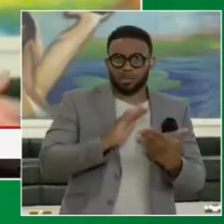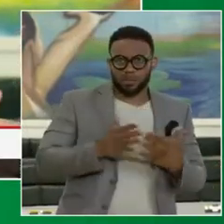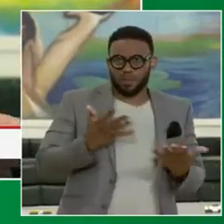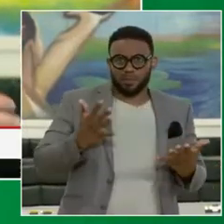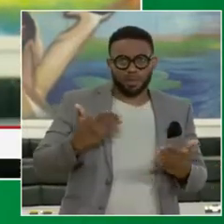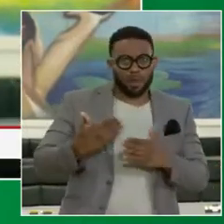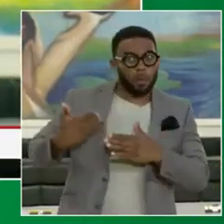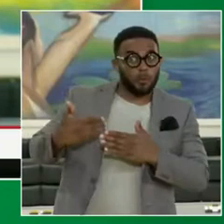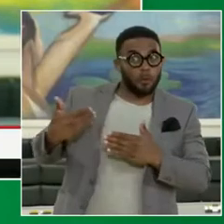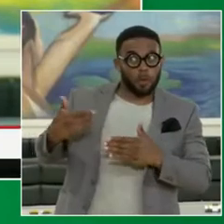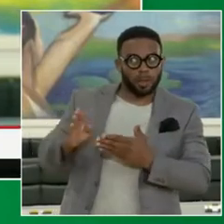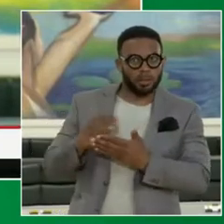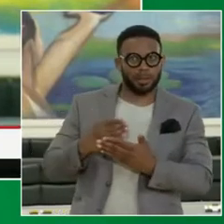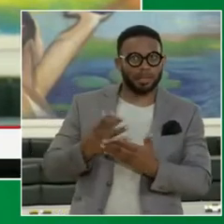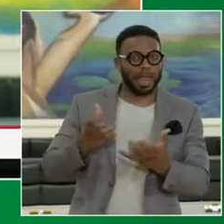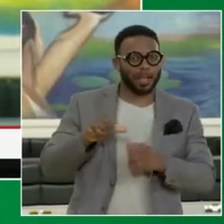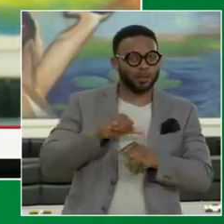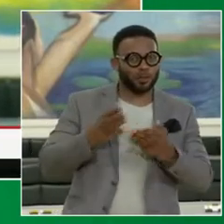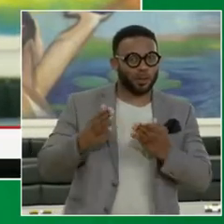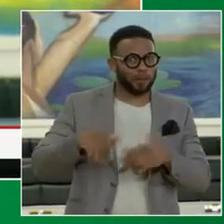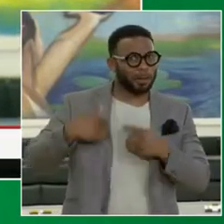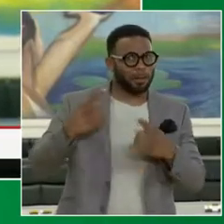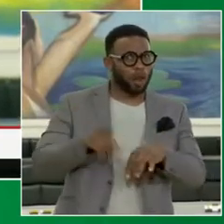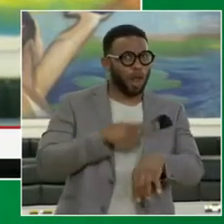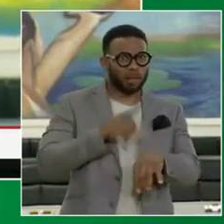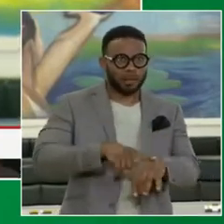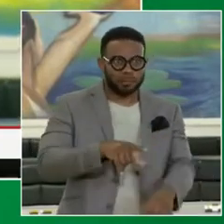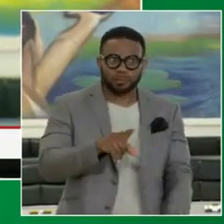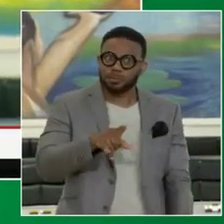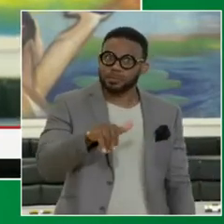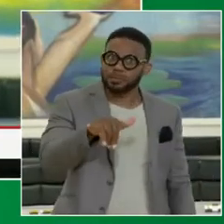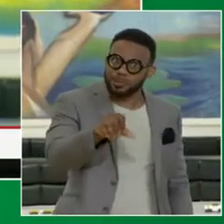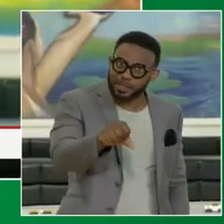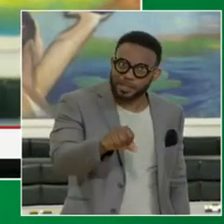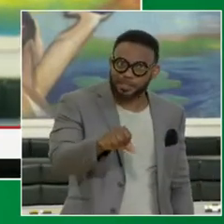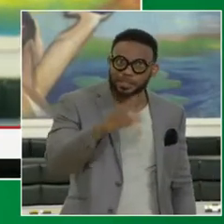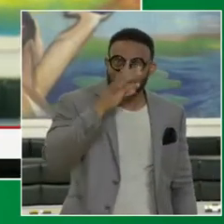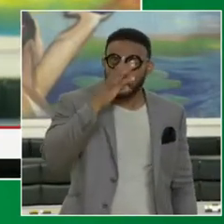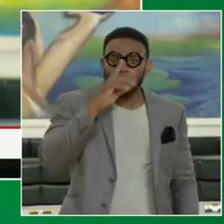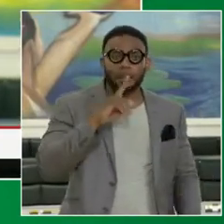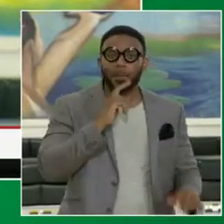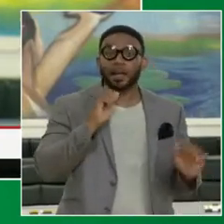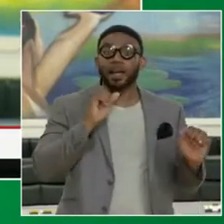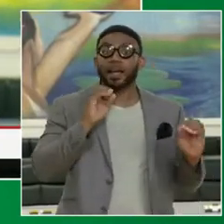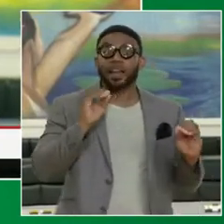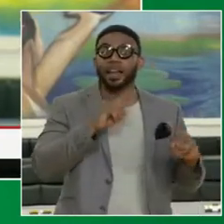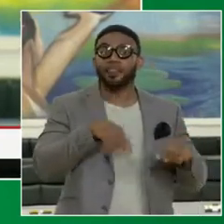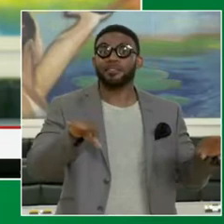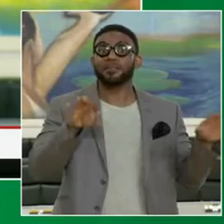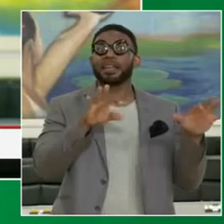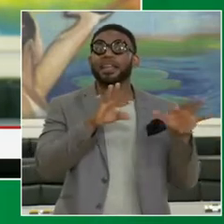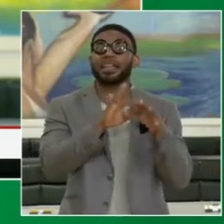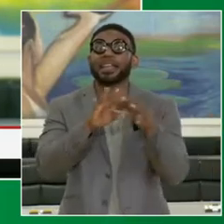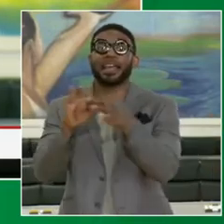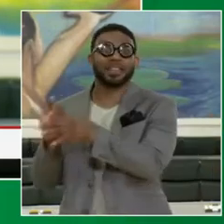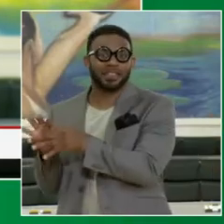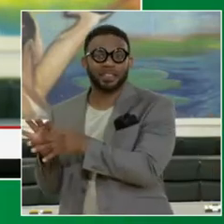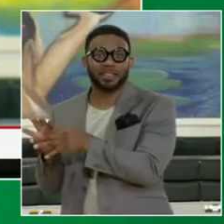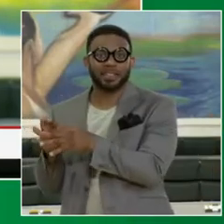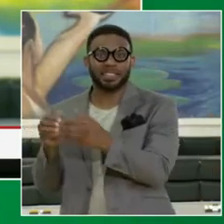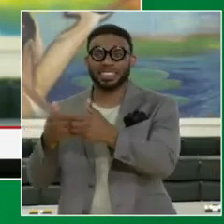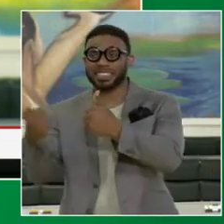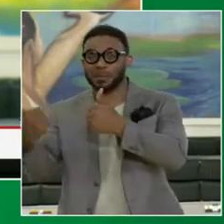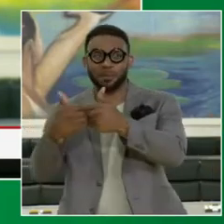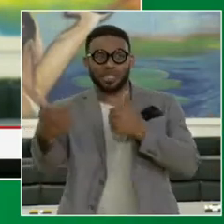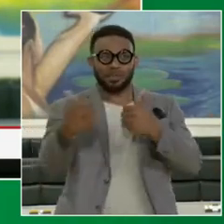things. There's a lot of the social services that have been out there. We've had peer navigators out there. We do have